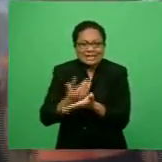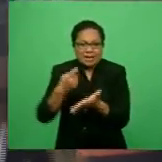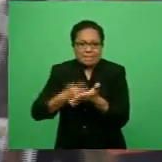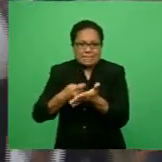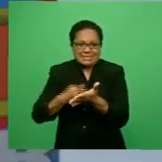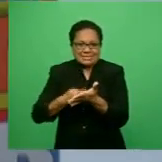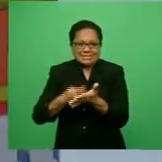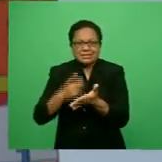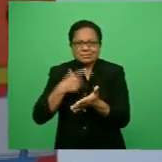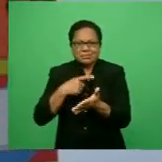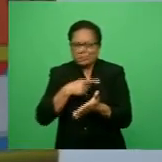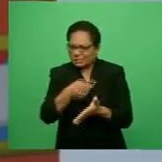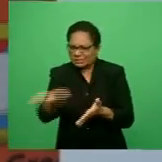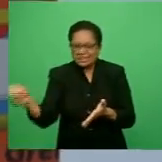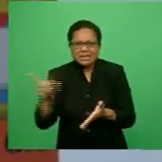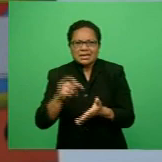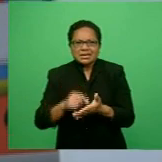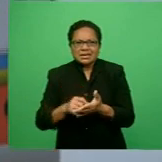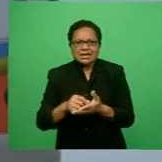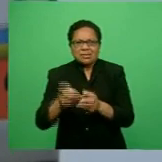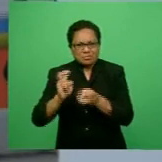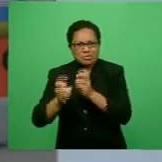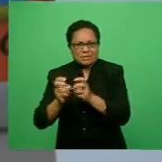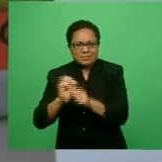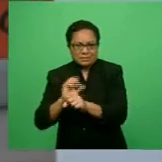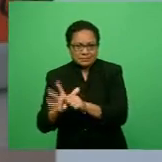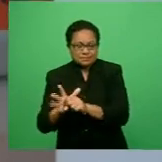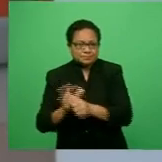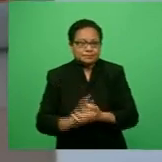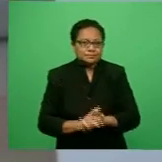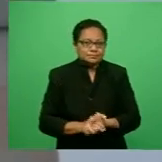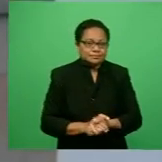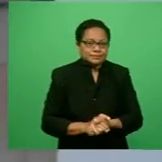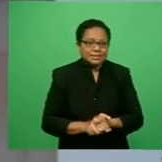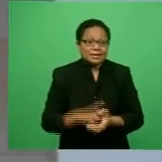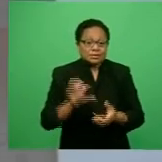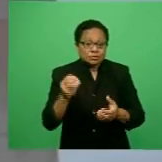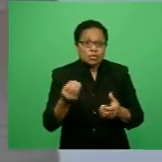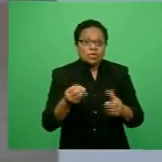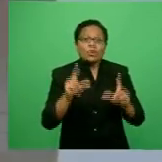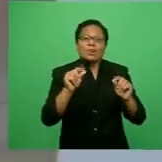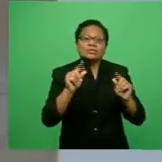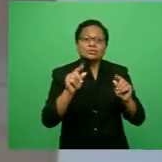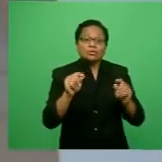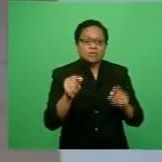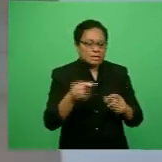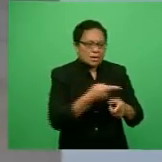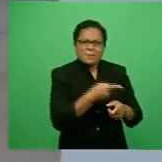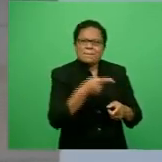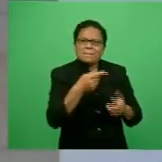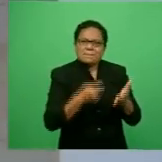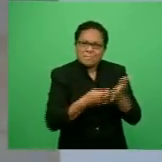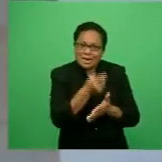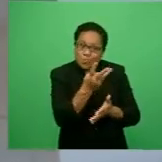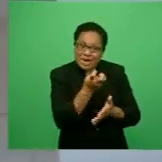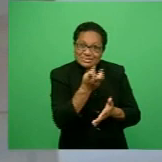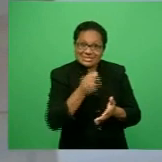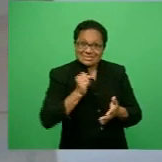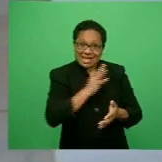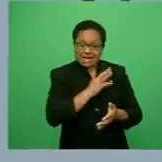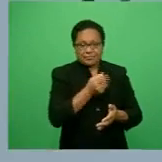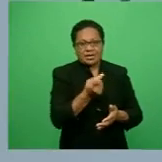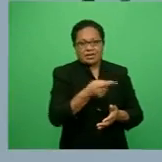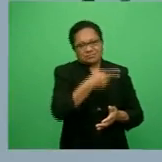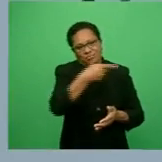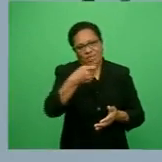Some measures taken by management include payroll cuts, which we hope to restore as soon as the situation